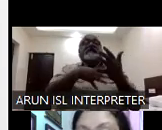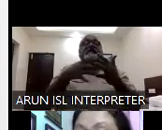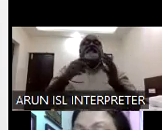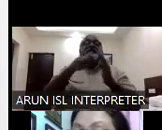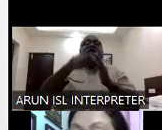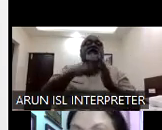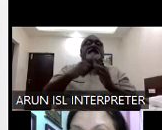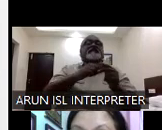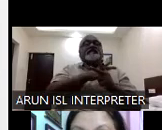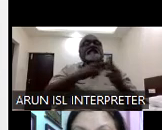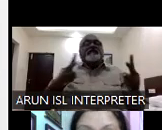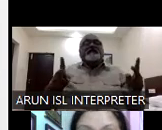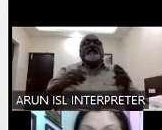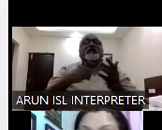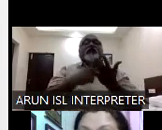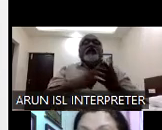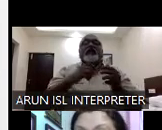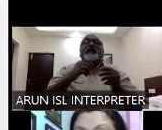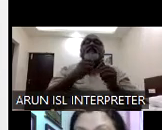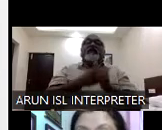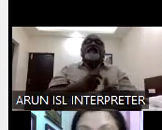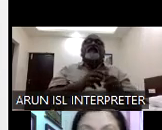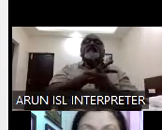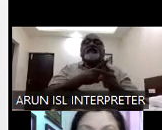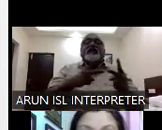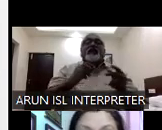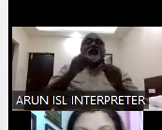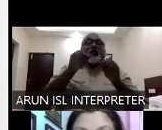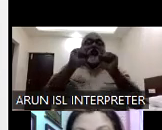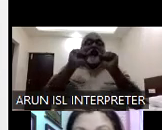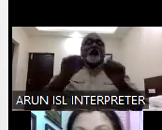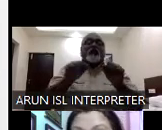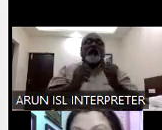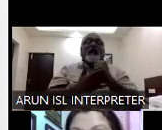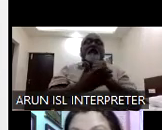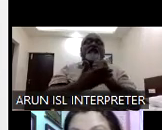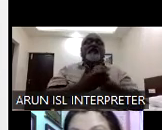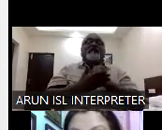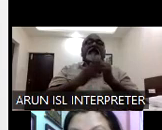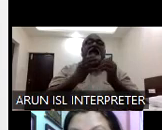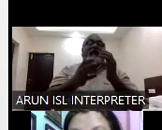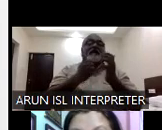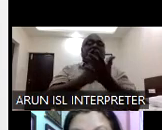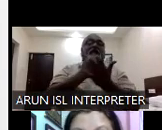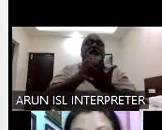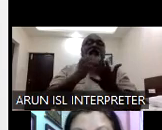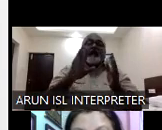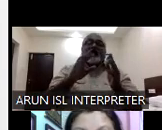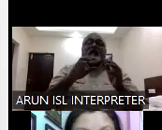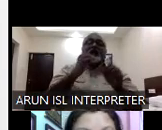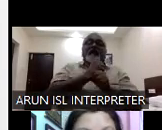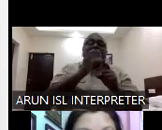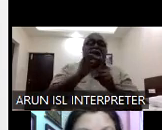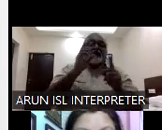government regulations and implement all the schemes of the government. And the one of the very